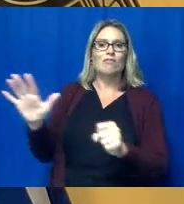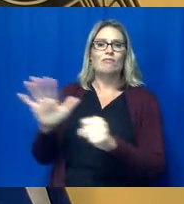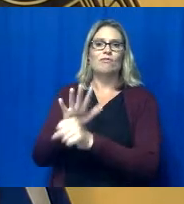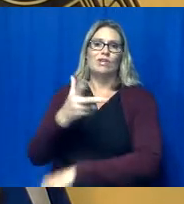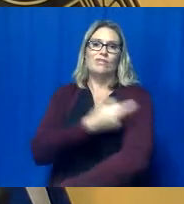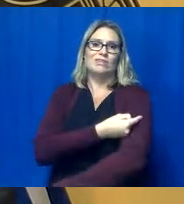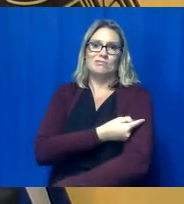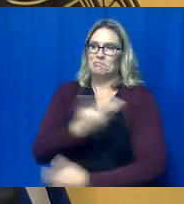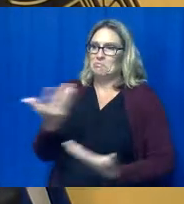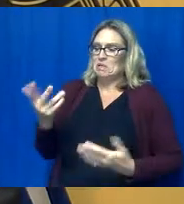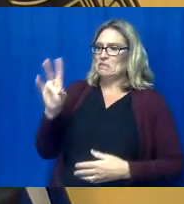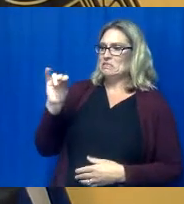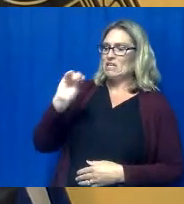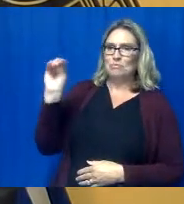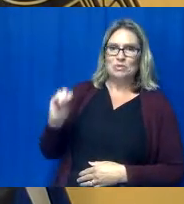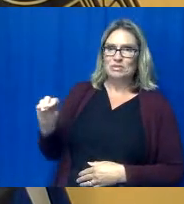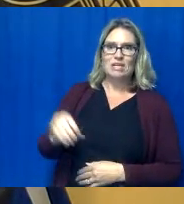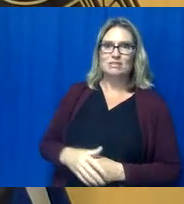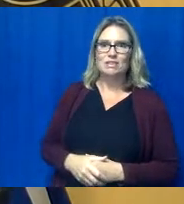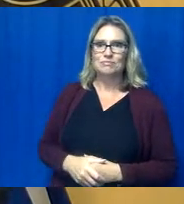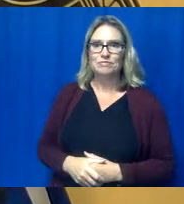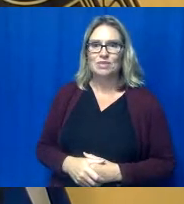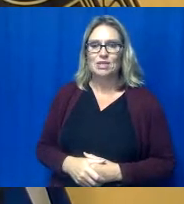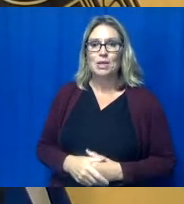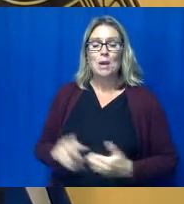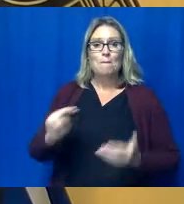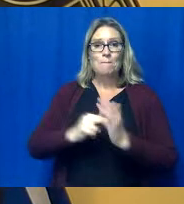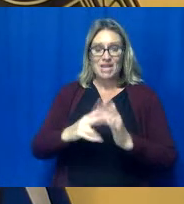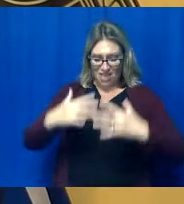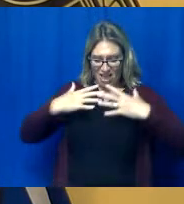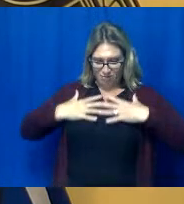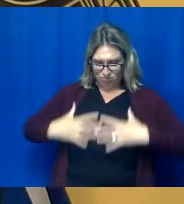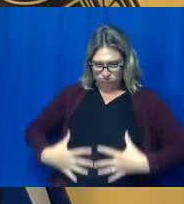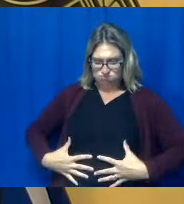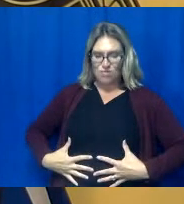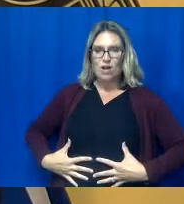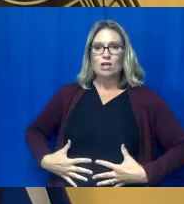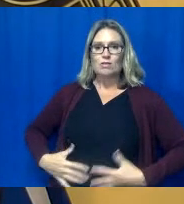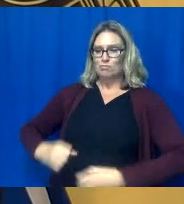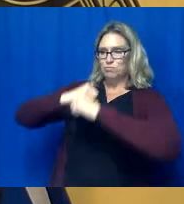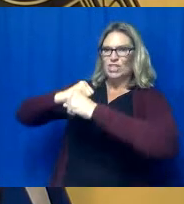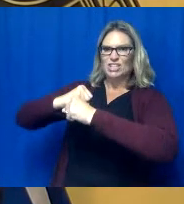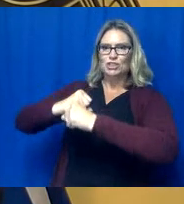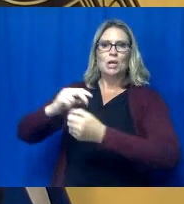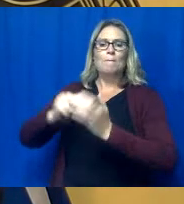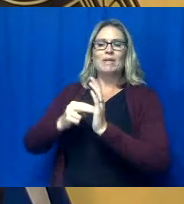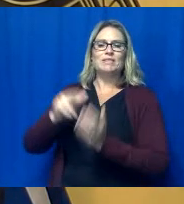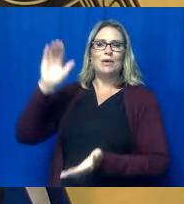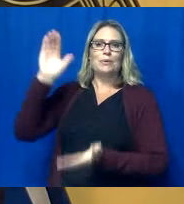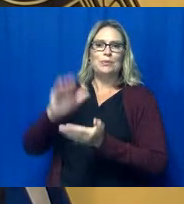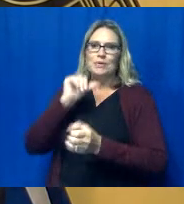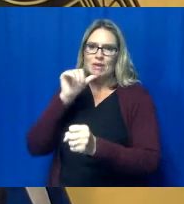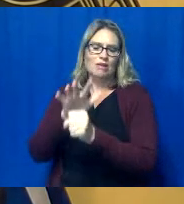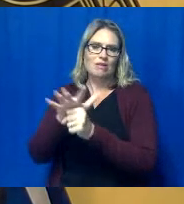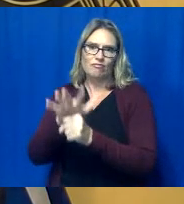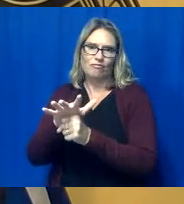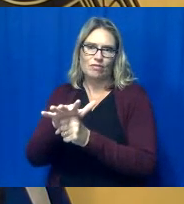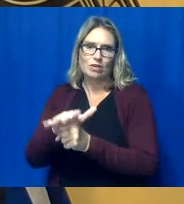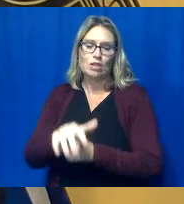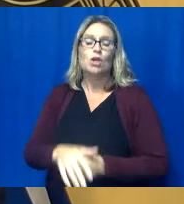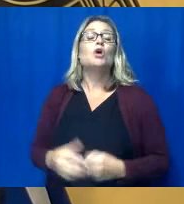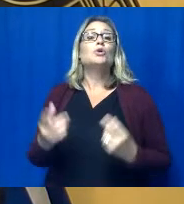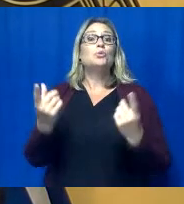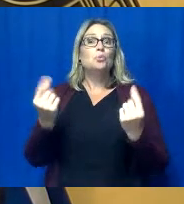vaccinated. So that's like having a suit of armor that only covers 70% of your body. So what do? You bring